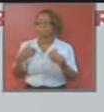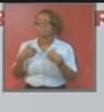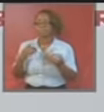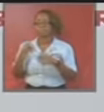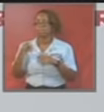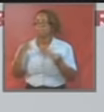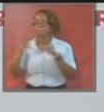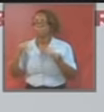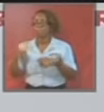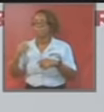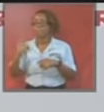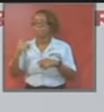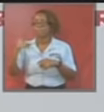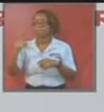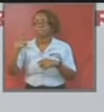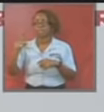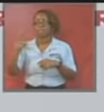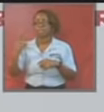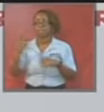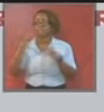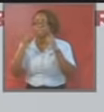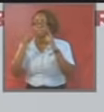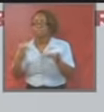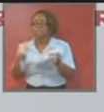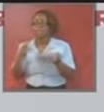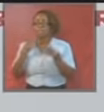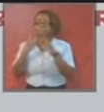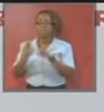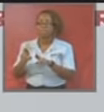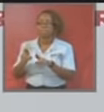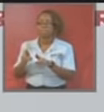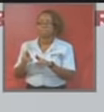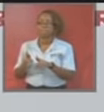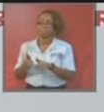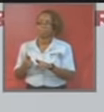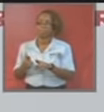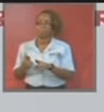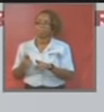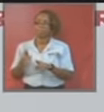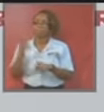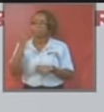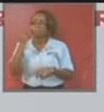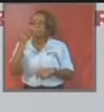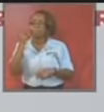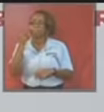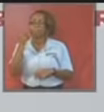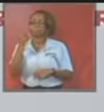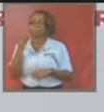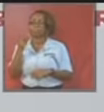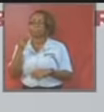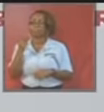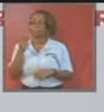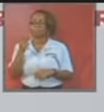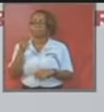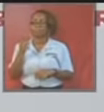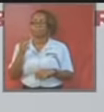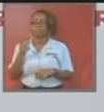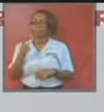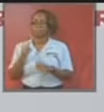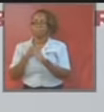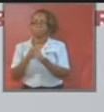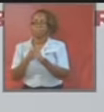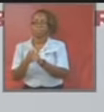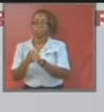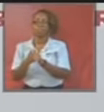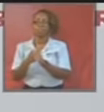country, and of course the quarantine process is guided by the nature of the borders and the nature of the exemption process